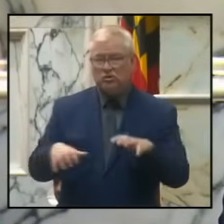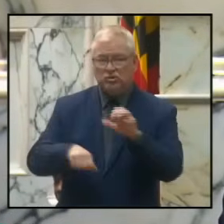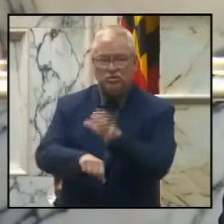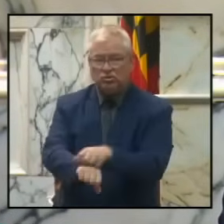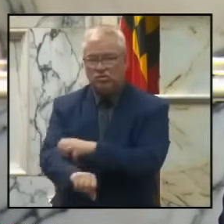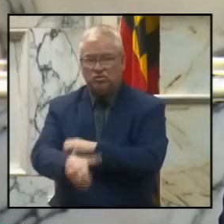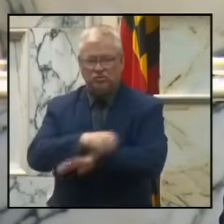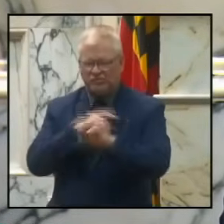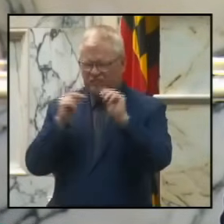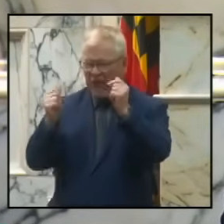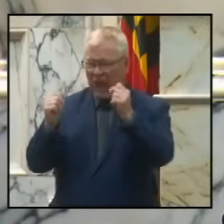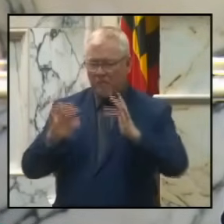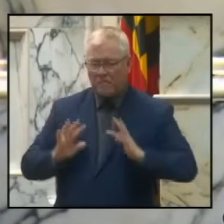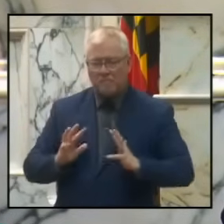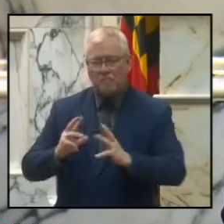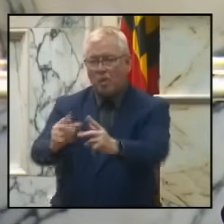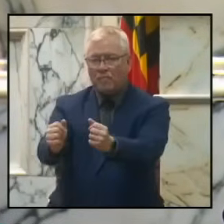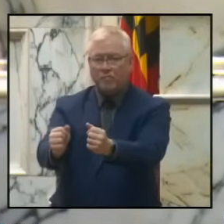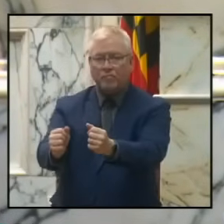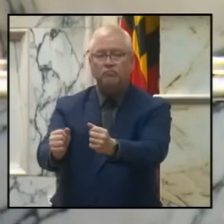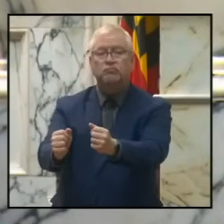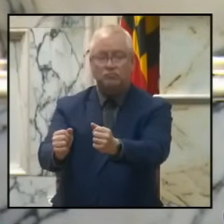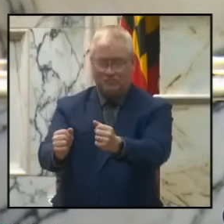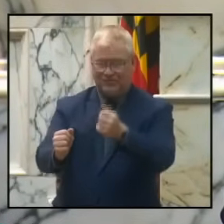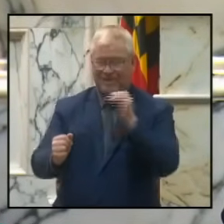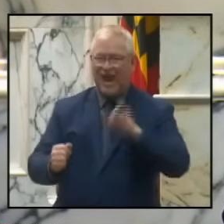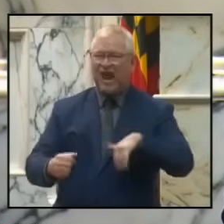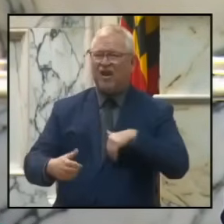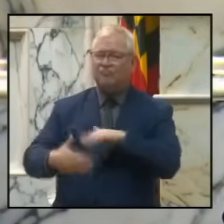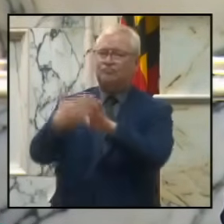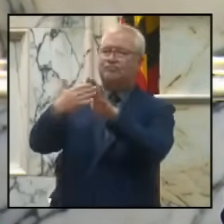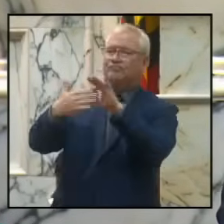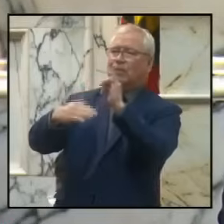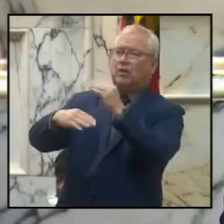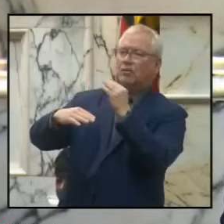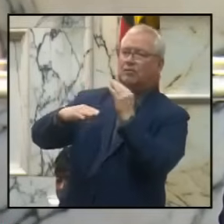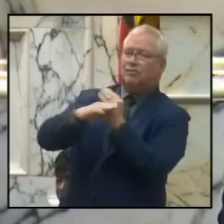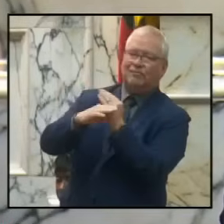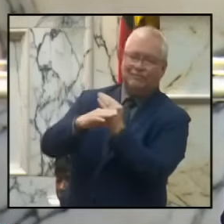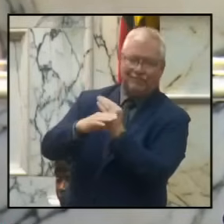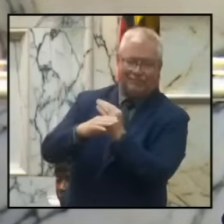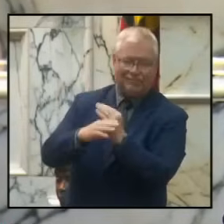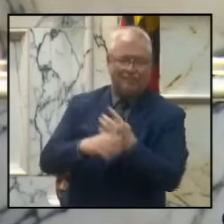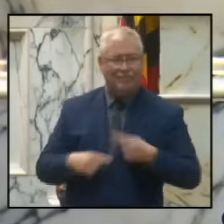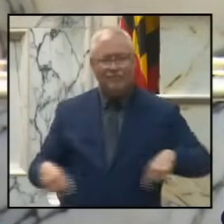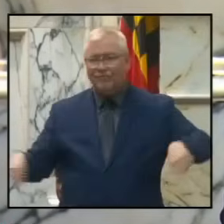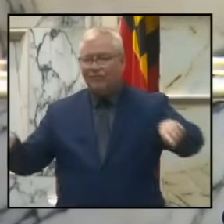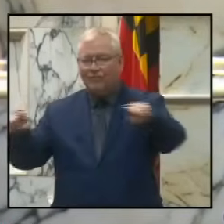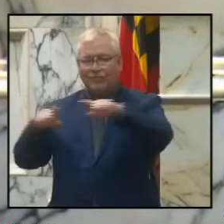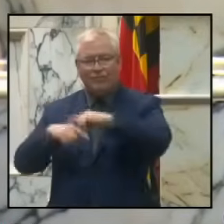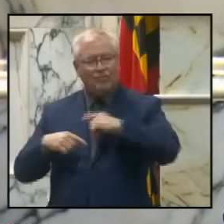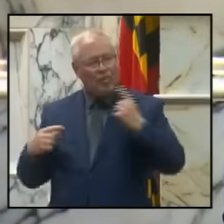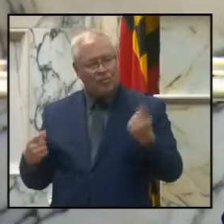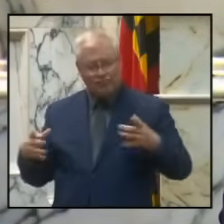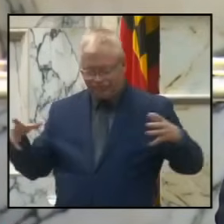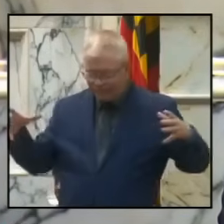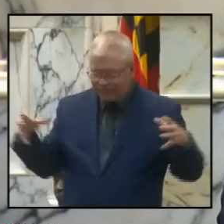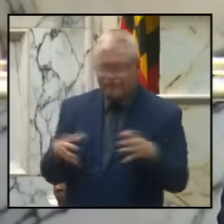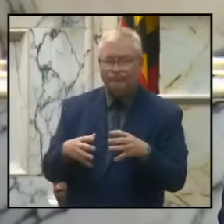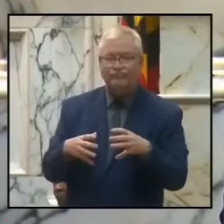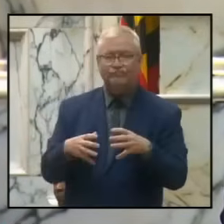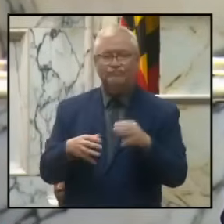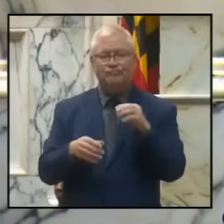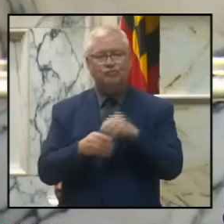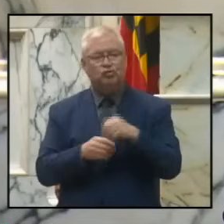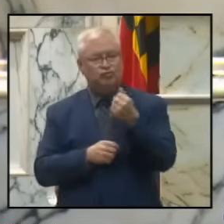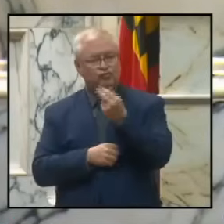in the face of that crisis, you were the ones who came together within days to